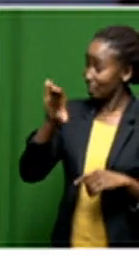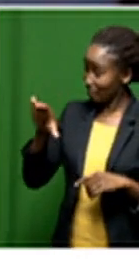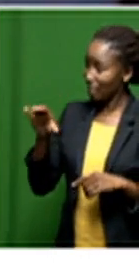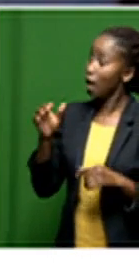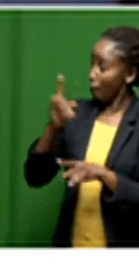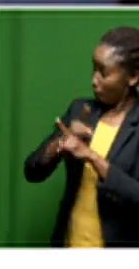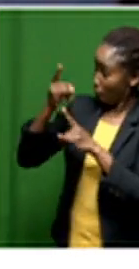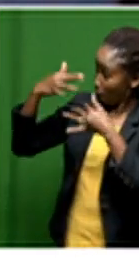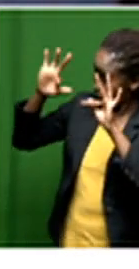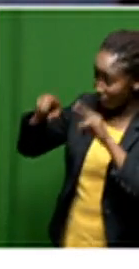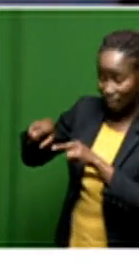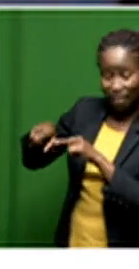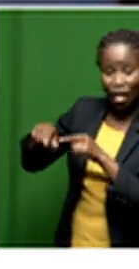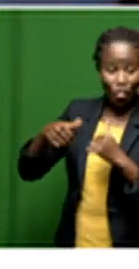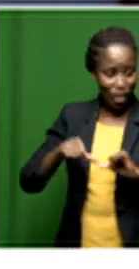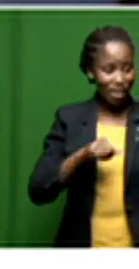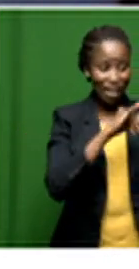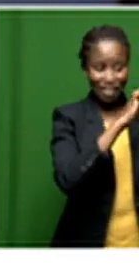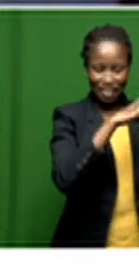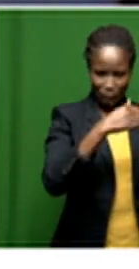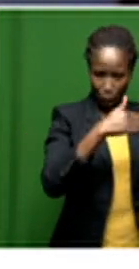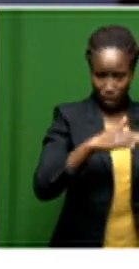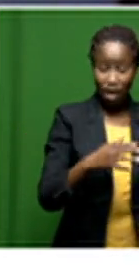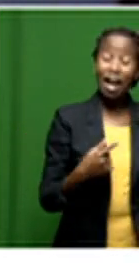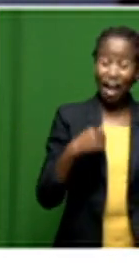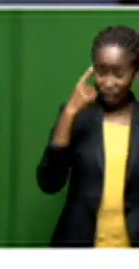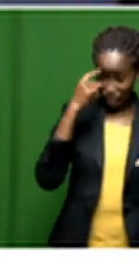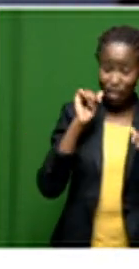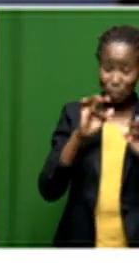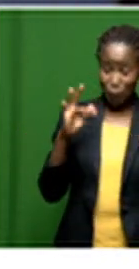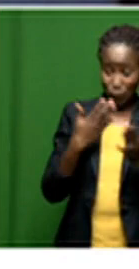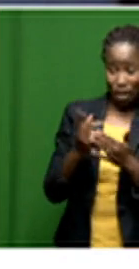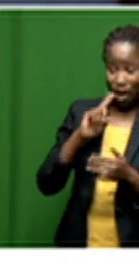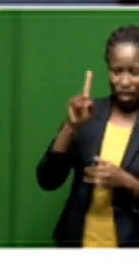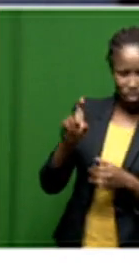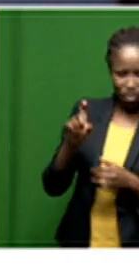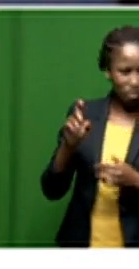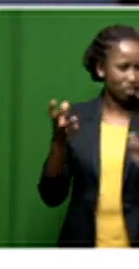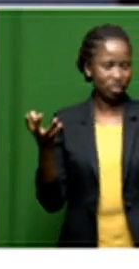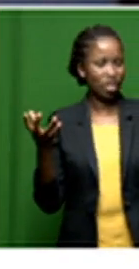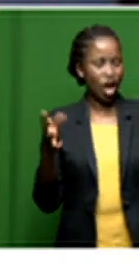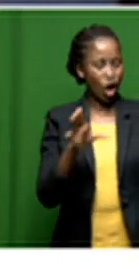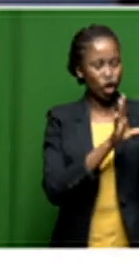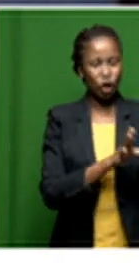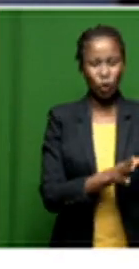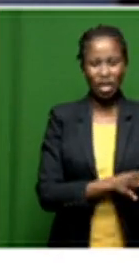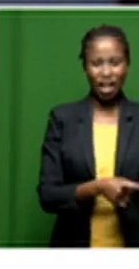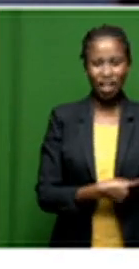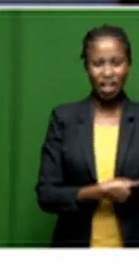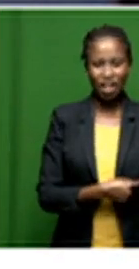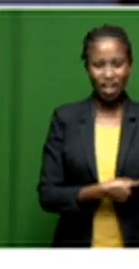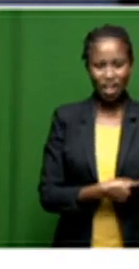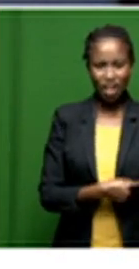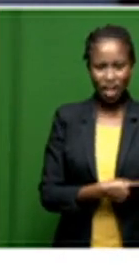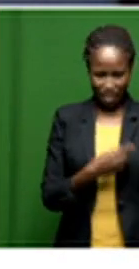are able to open it up, I mean, I suppose the question needs to be asked, what constitutional precedent could this set